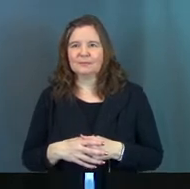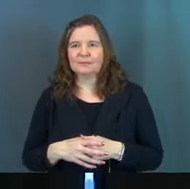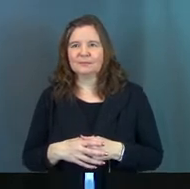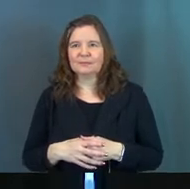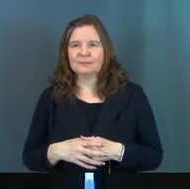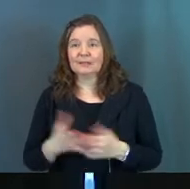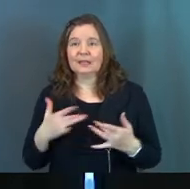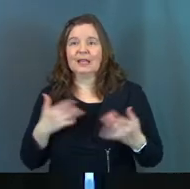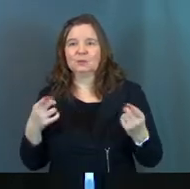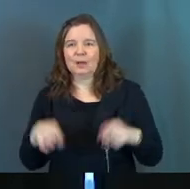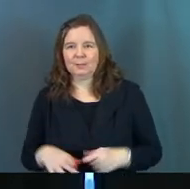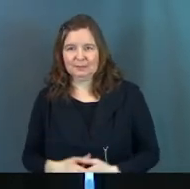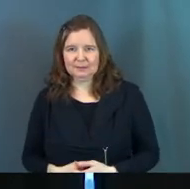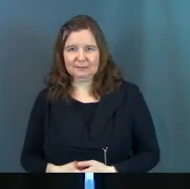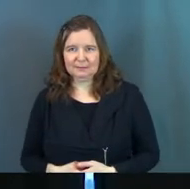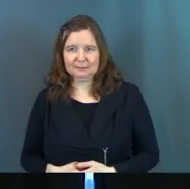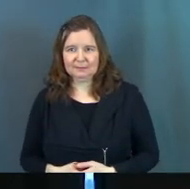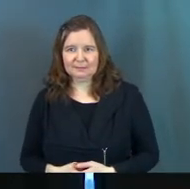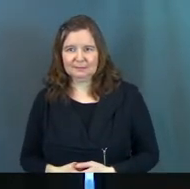That's what happens.